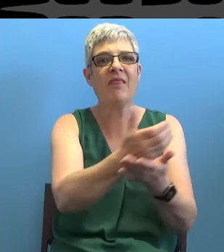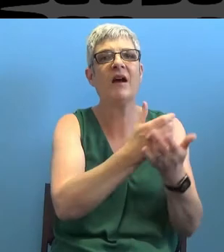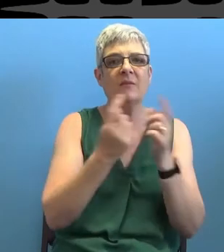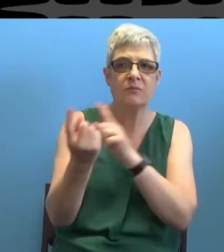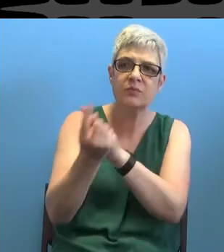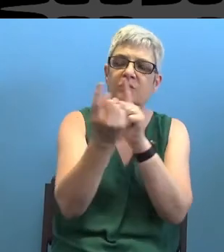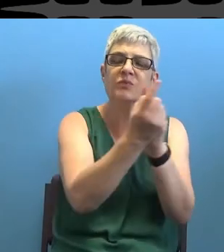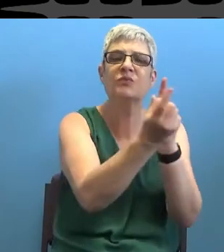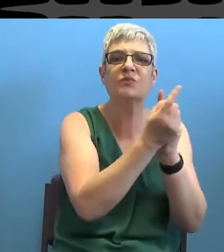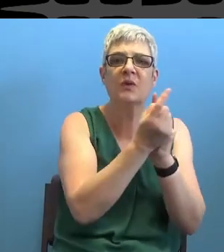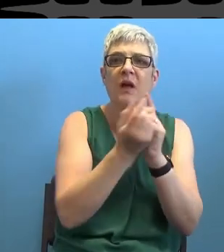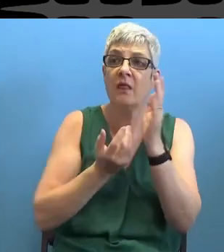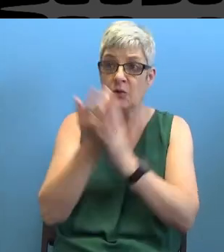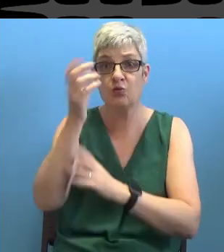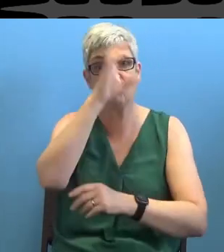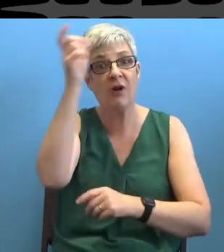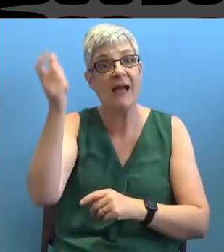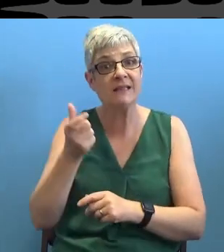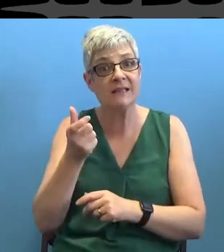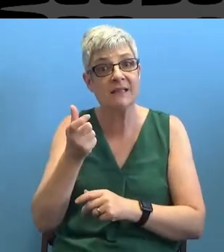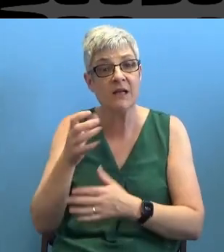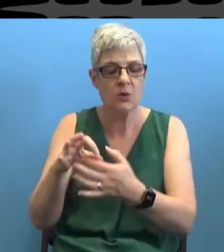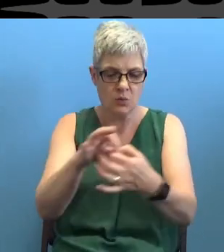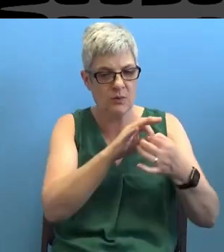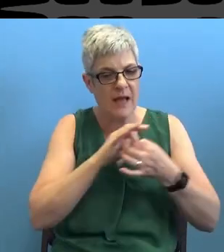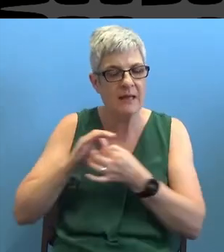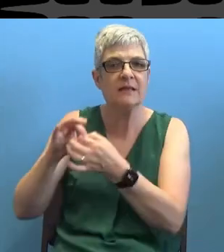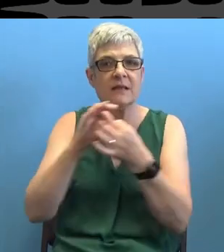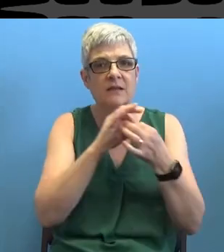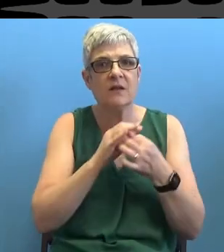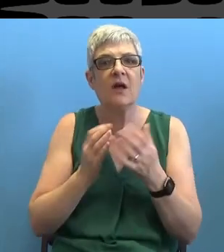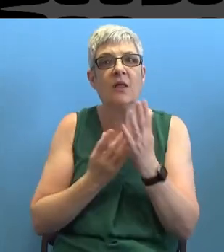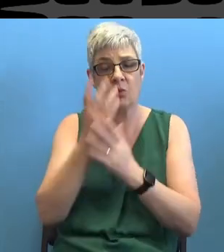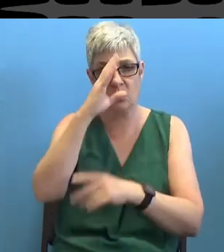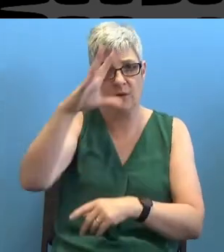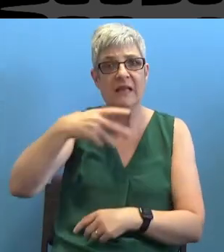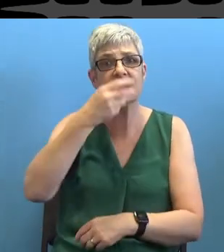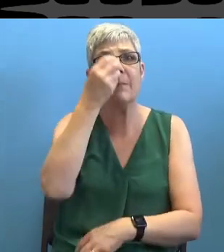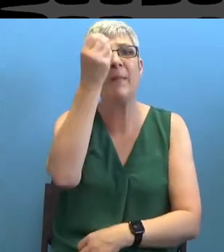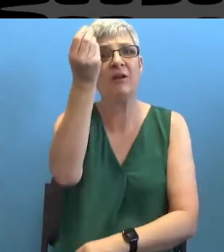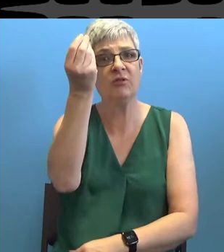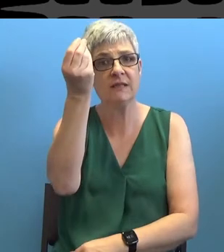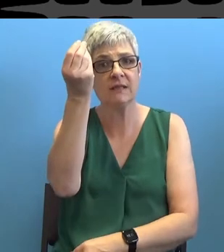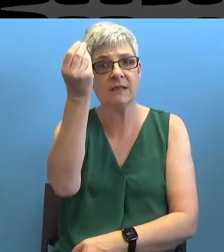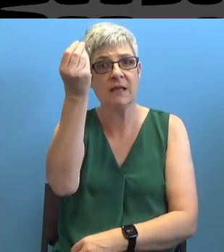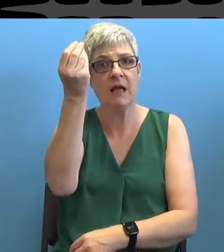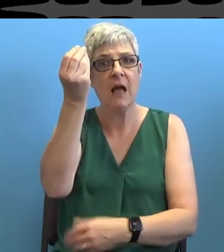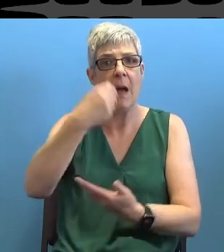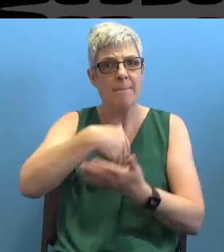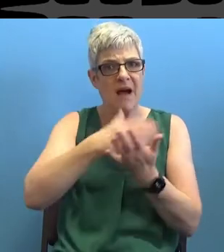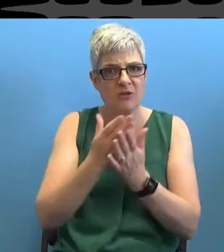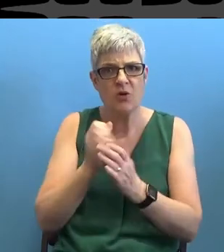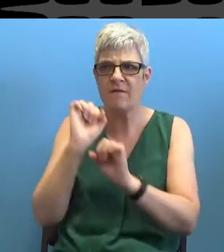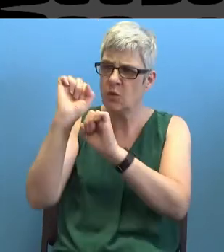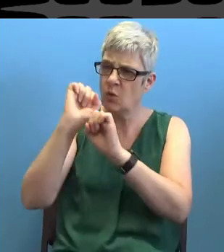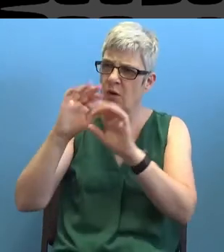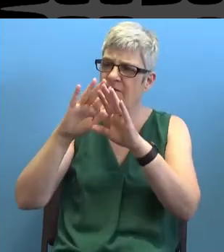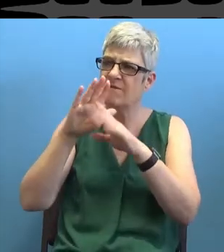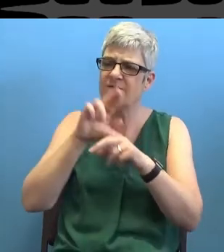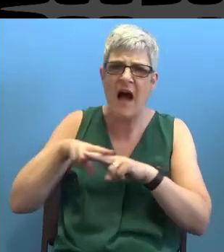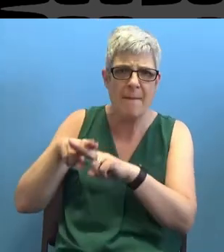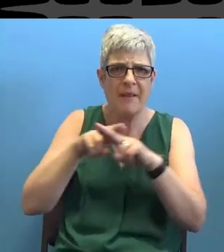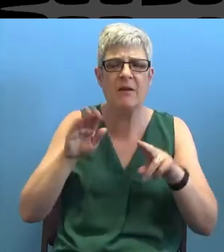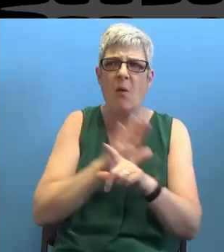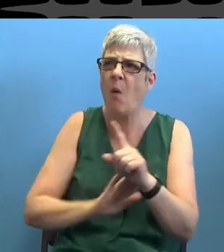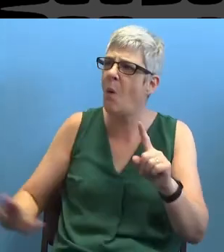Saviour, united by one Holy Spirit, part of your worldwide eternal family, sons